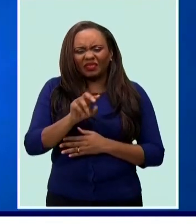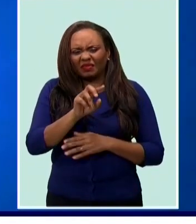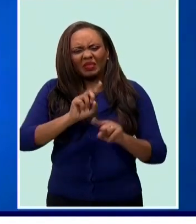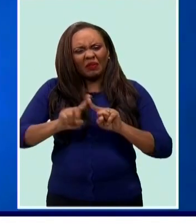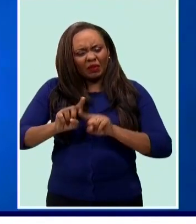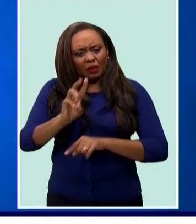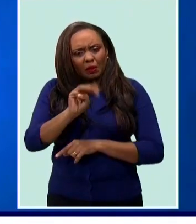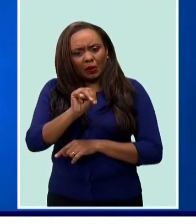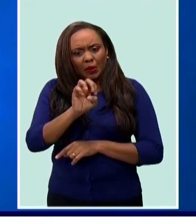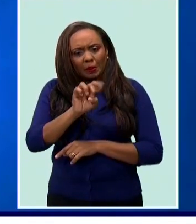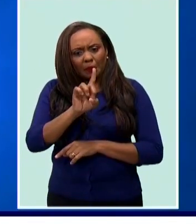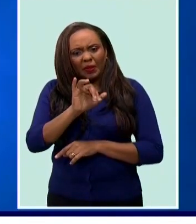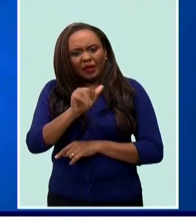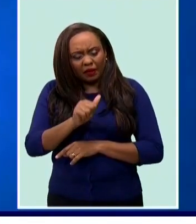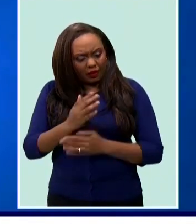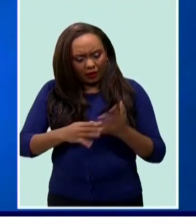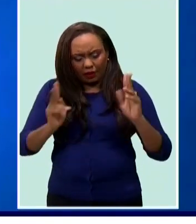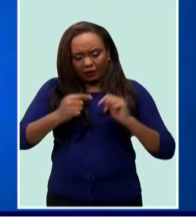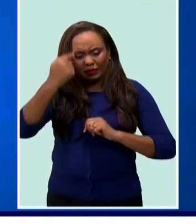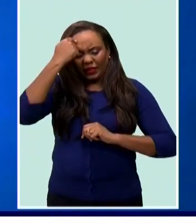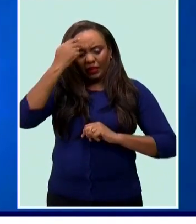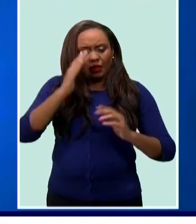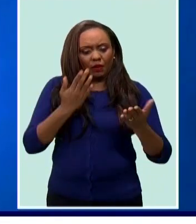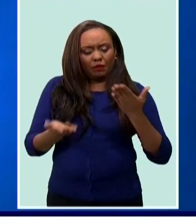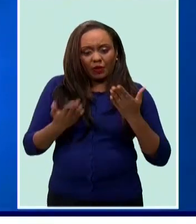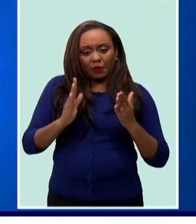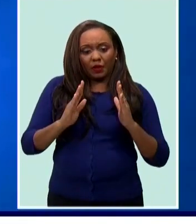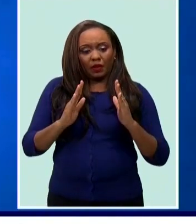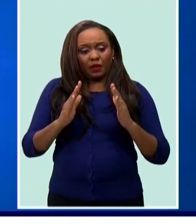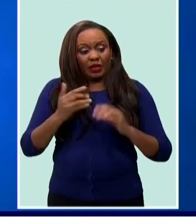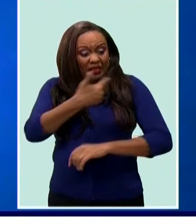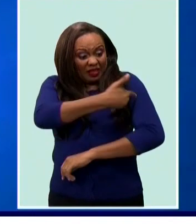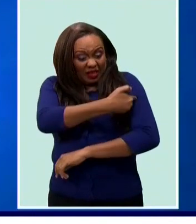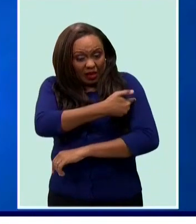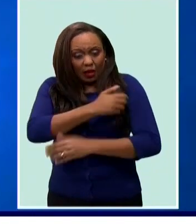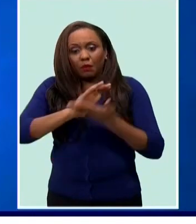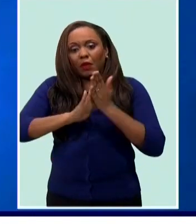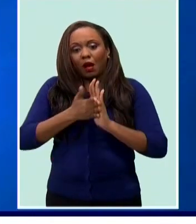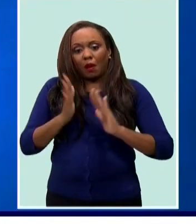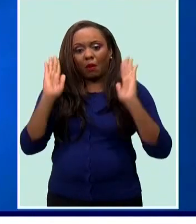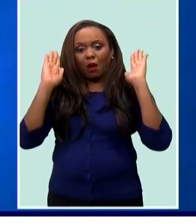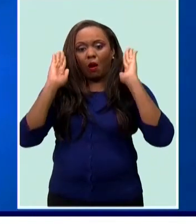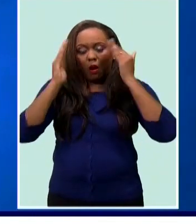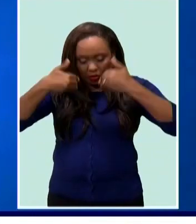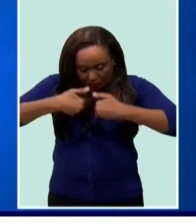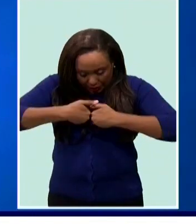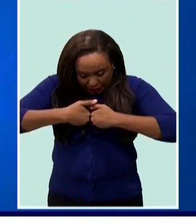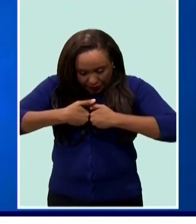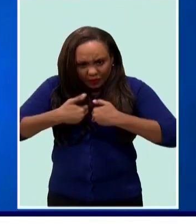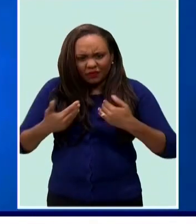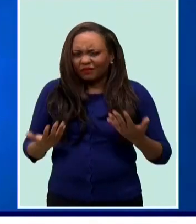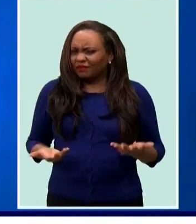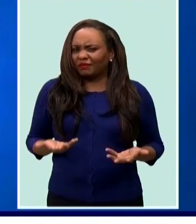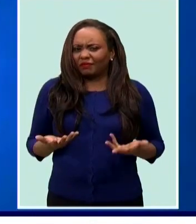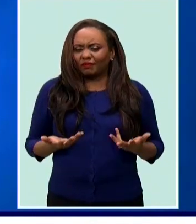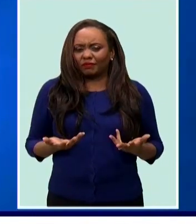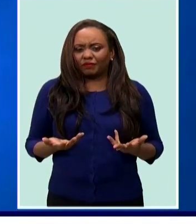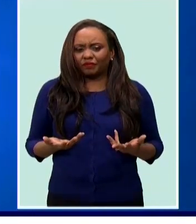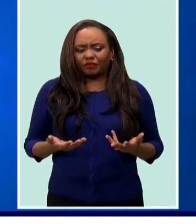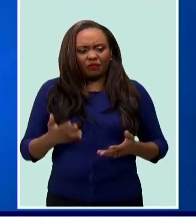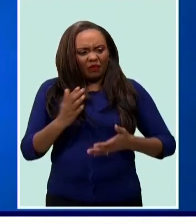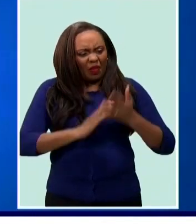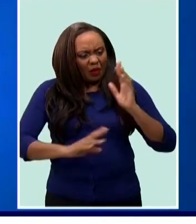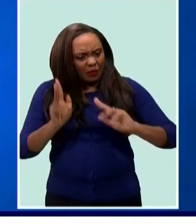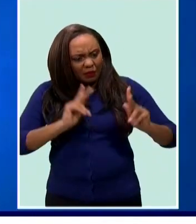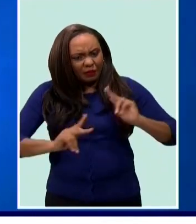untrue linkages with a few issues, for example, autism. These have never been proven, and people are willing to